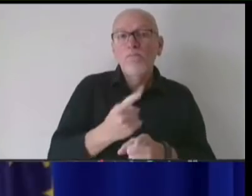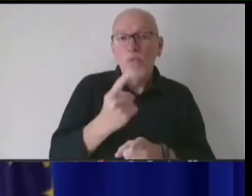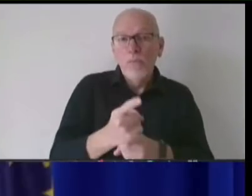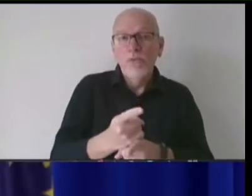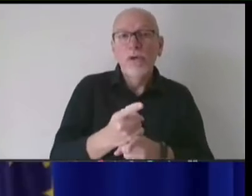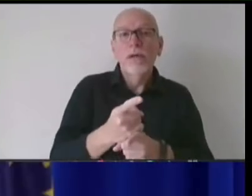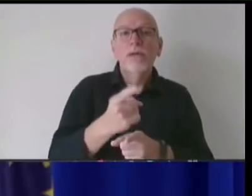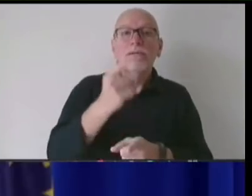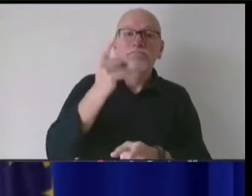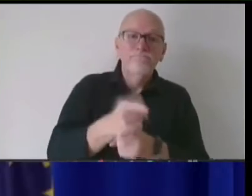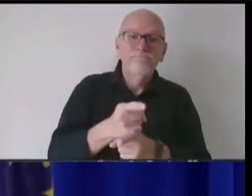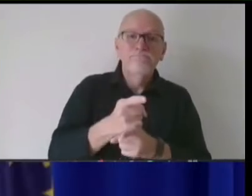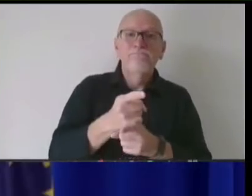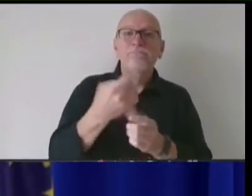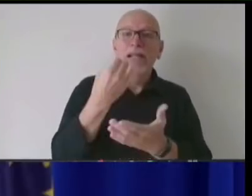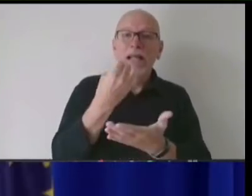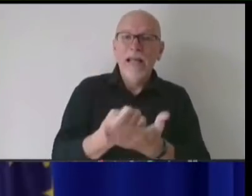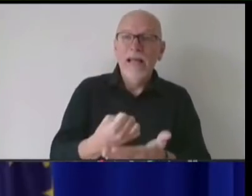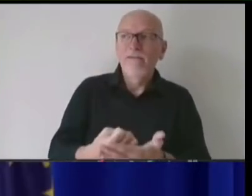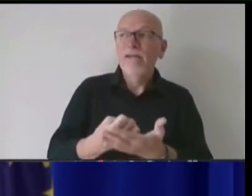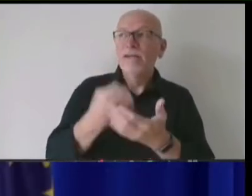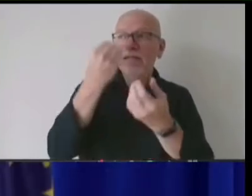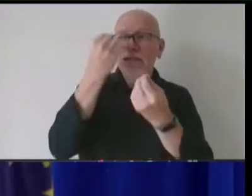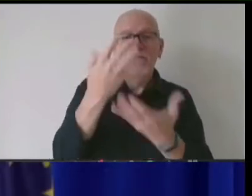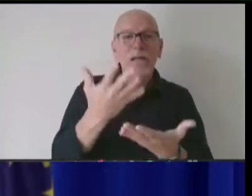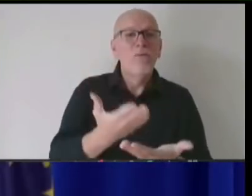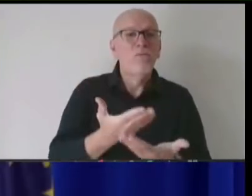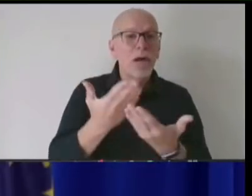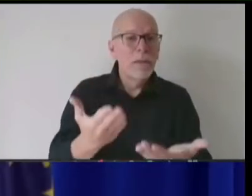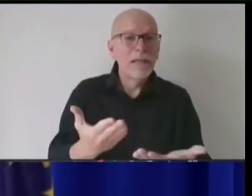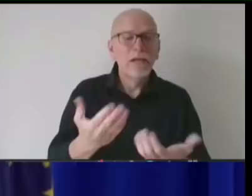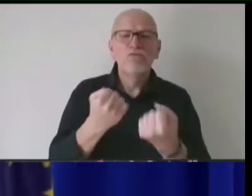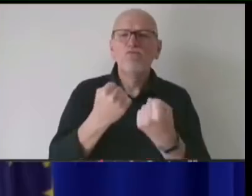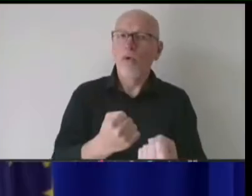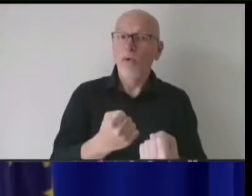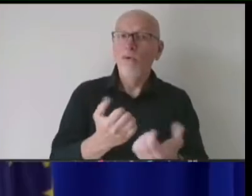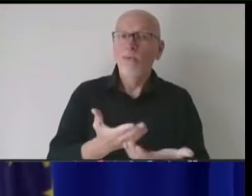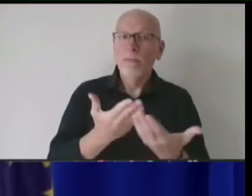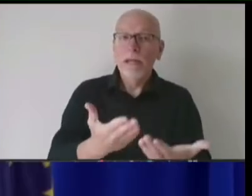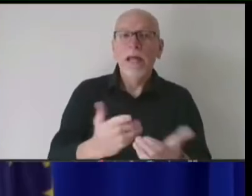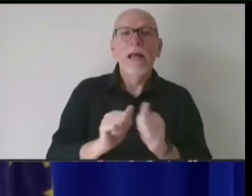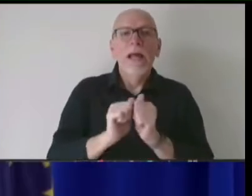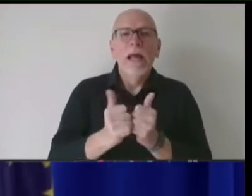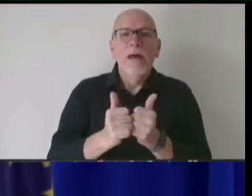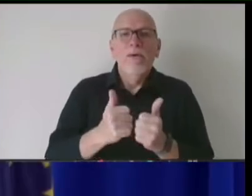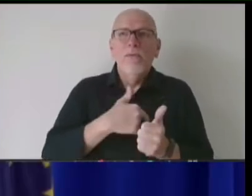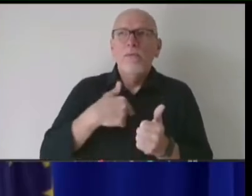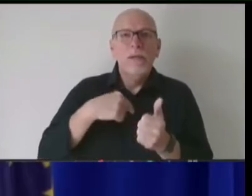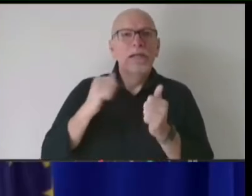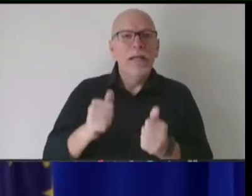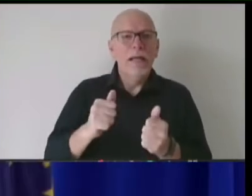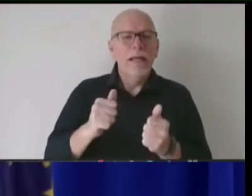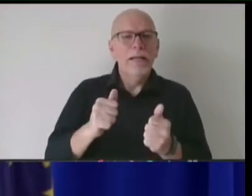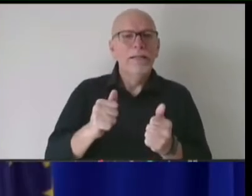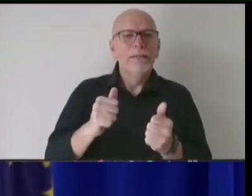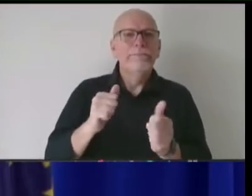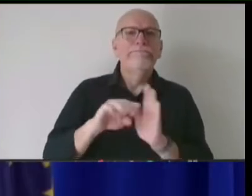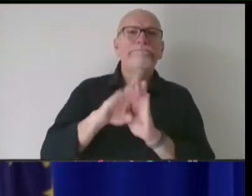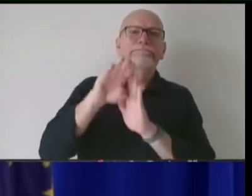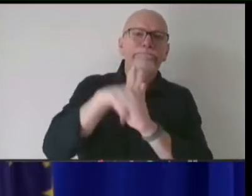accurate, evidence-based recommendations very strongly about how we get out of this surge with the Delta